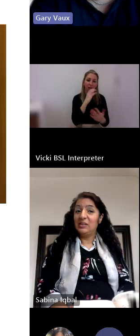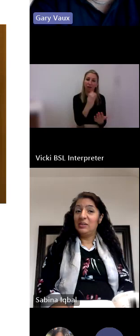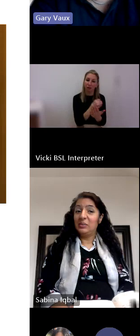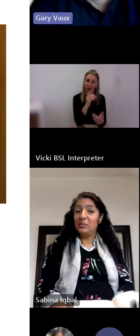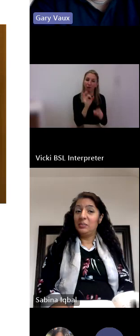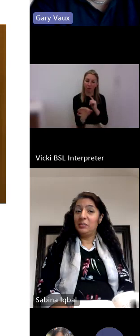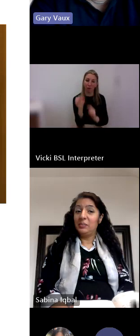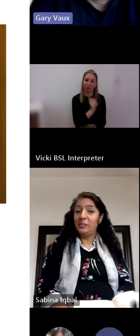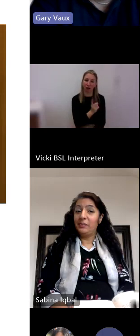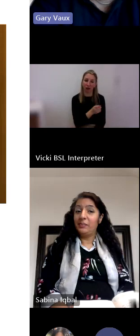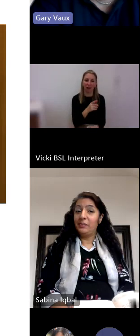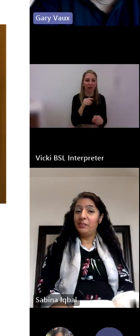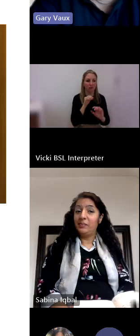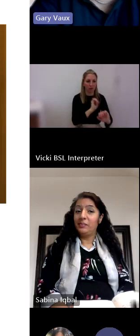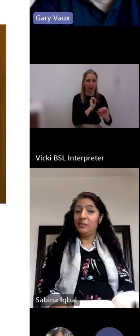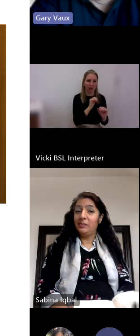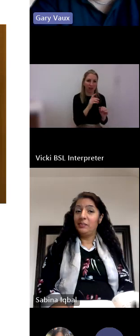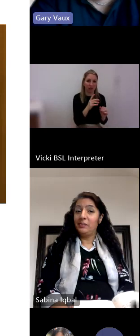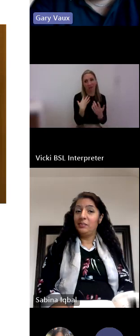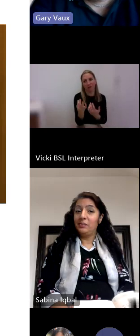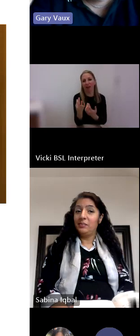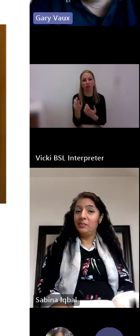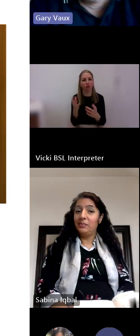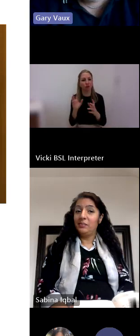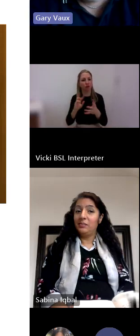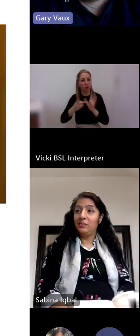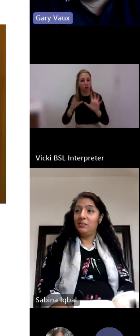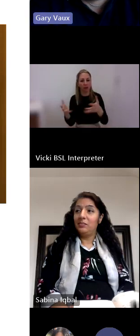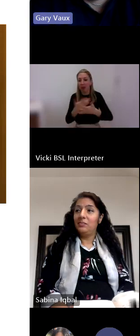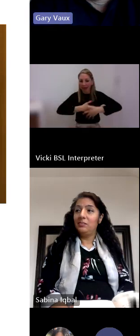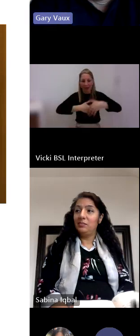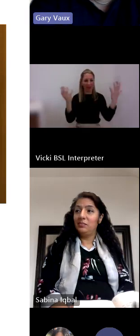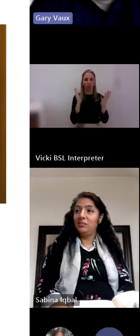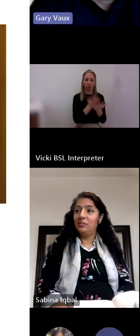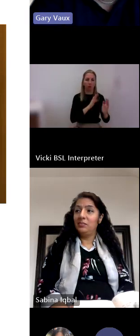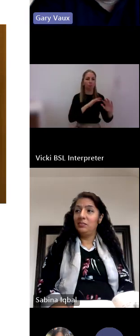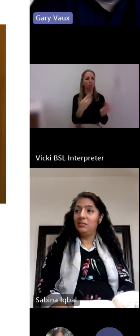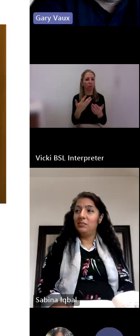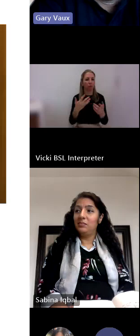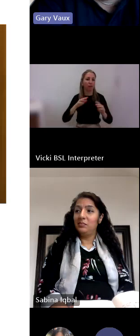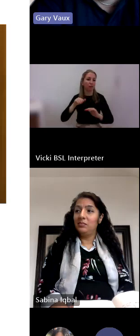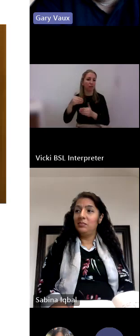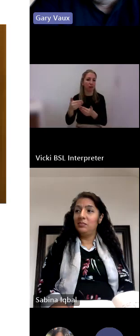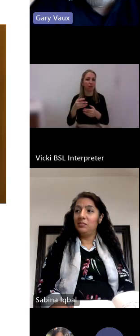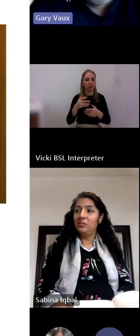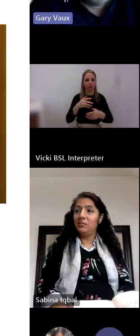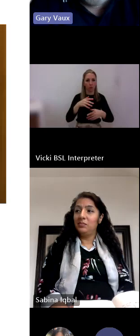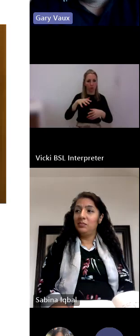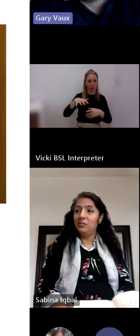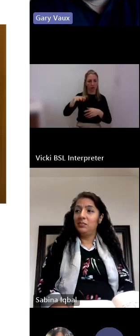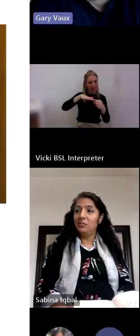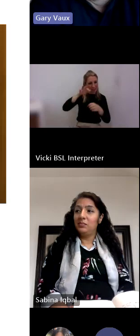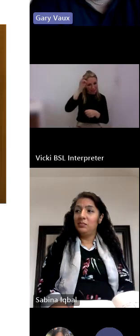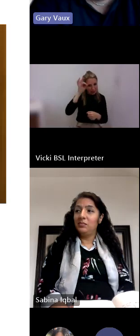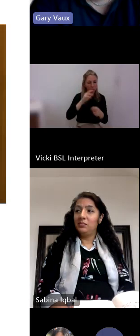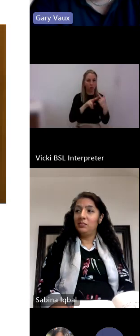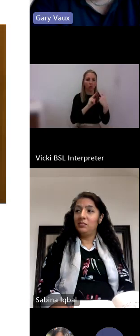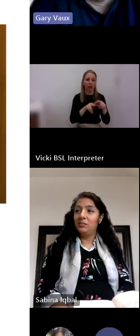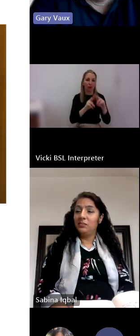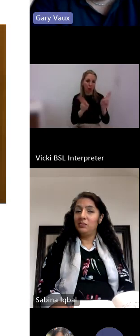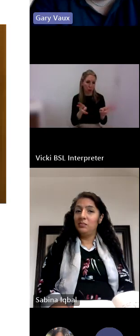be facing on voluntary organisations or anybody who provides services to the local authority, care homes, care providers,